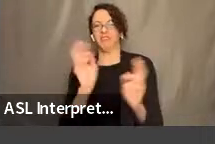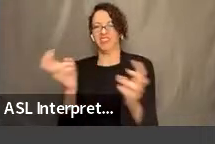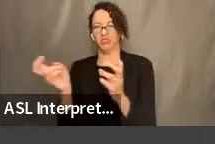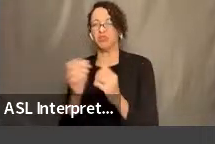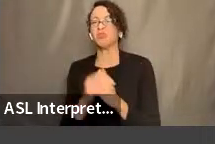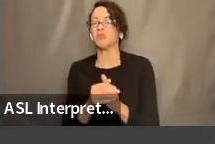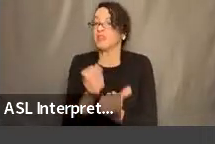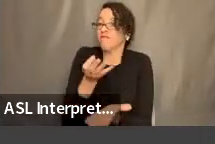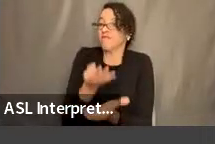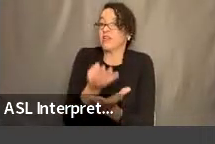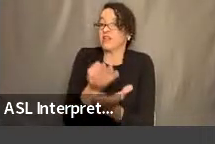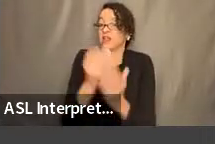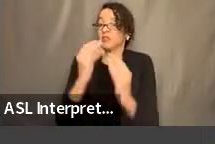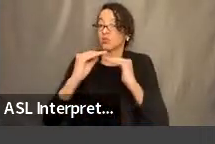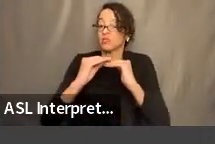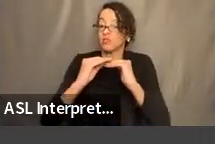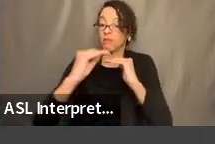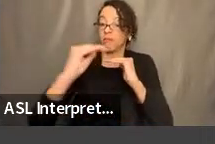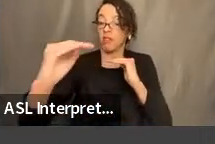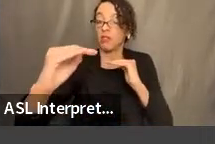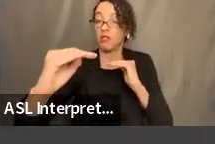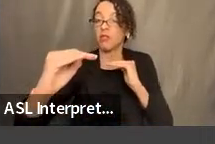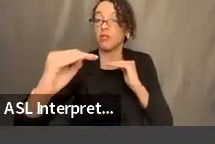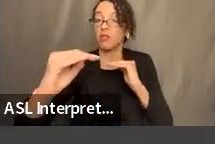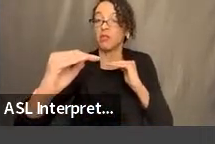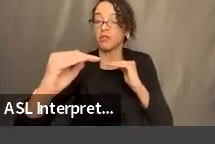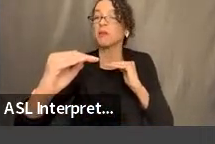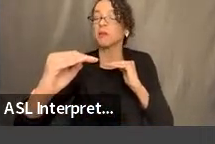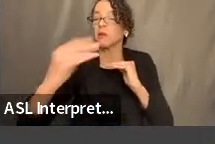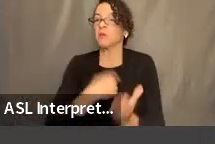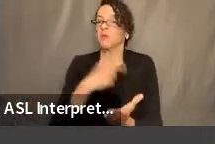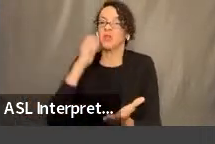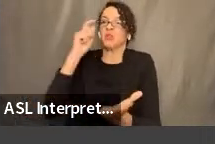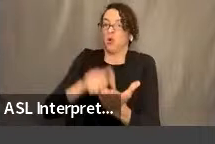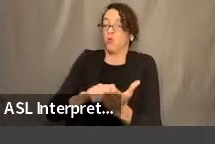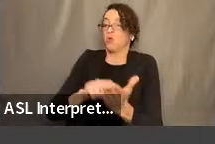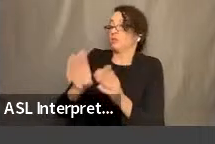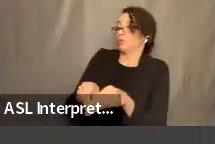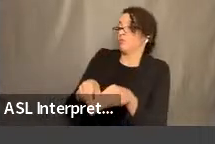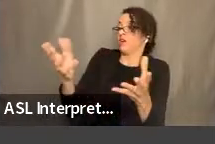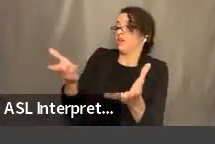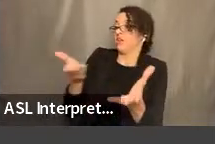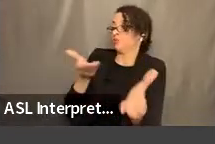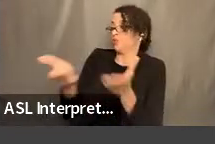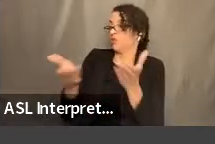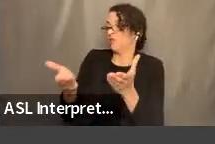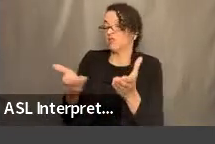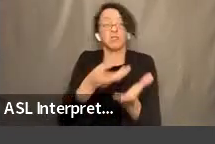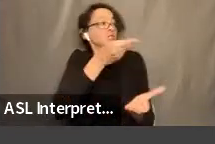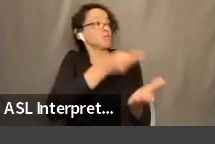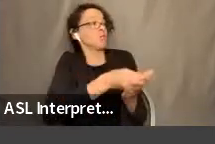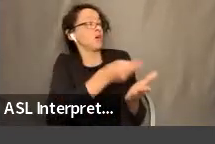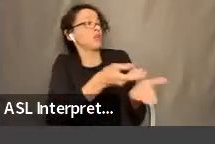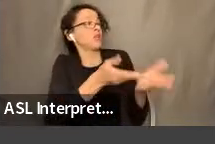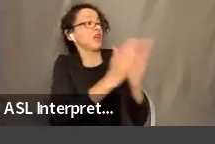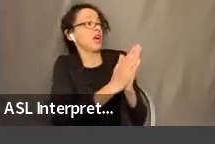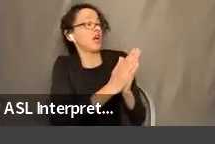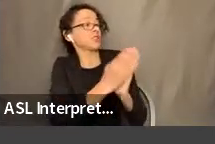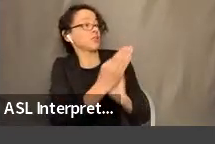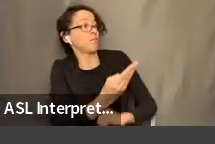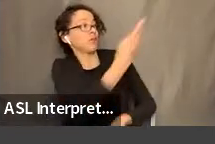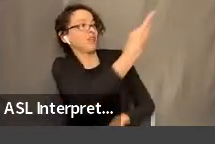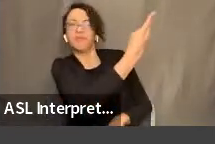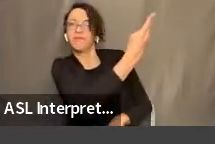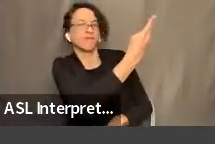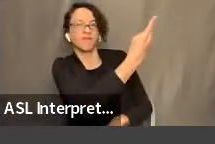is the cost of rendering service has not been mirrored by the reimbursement. I'm sure that surprises you. And so